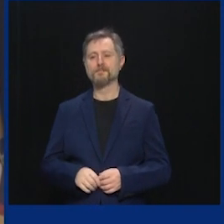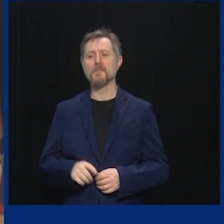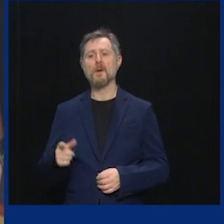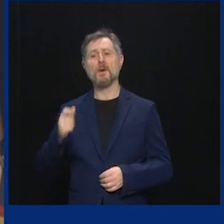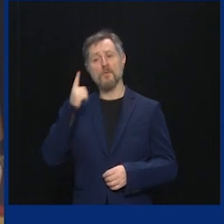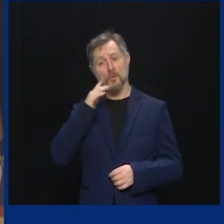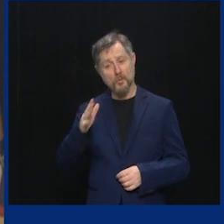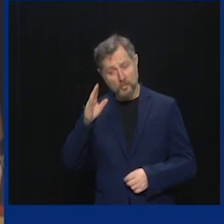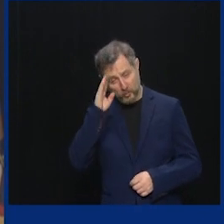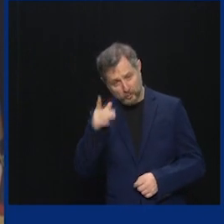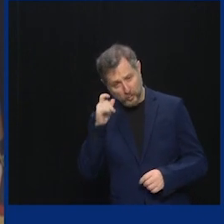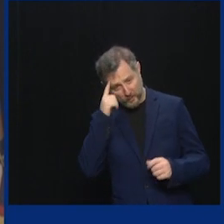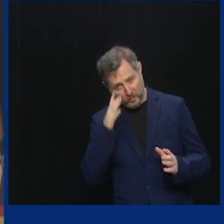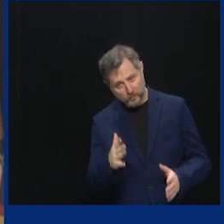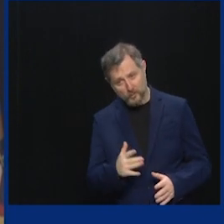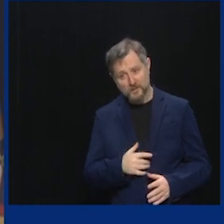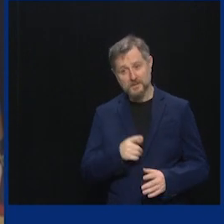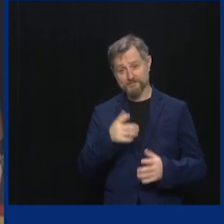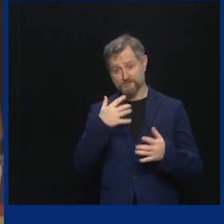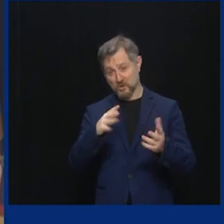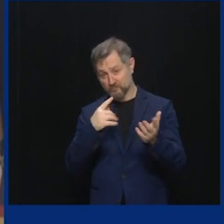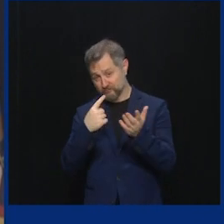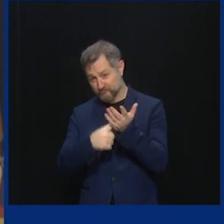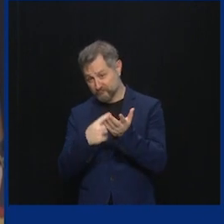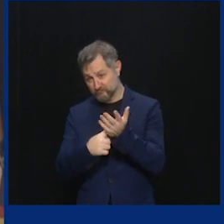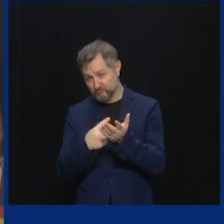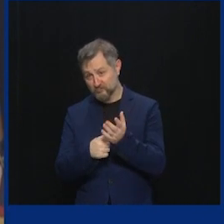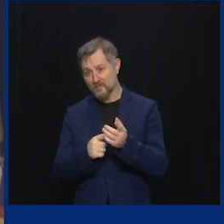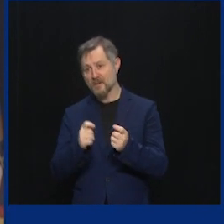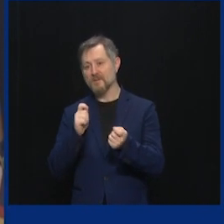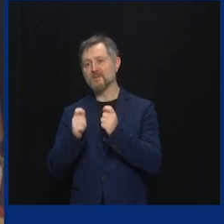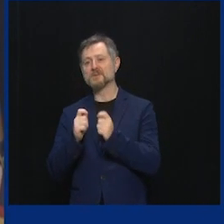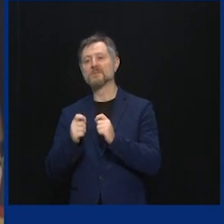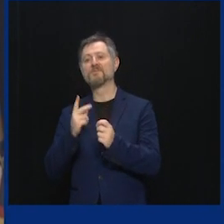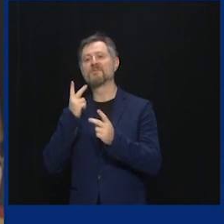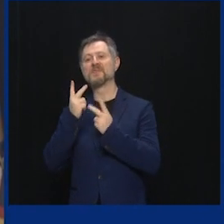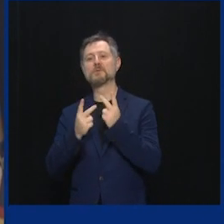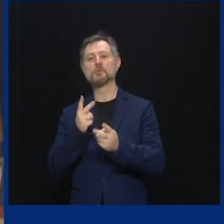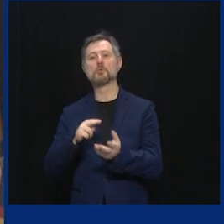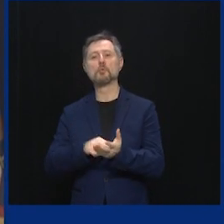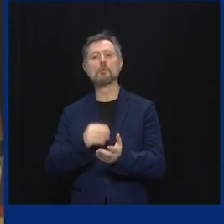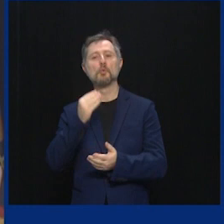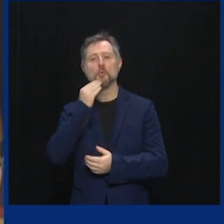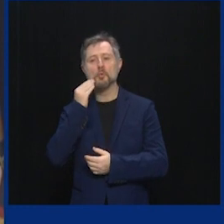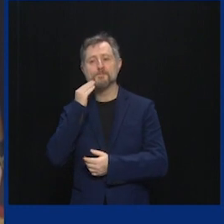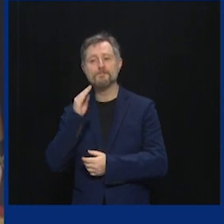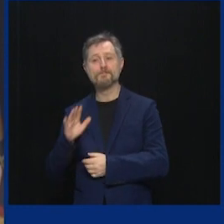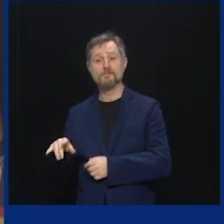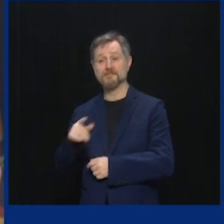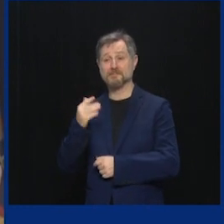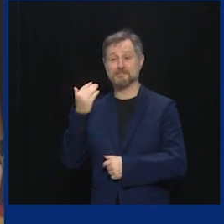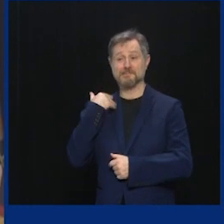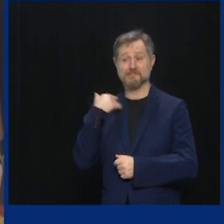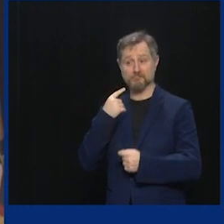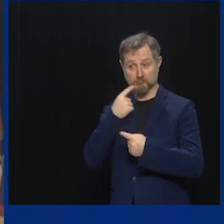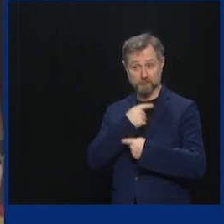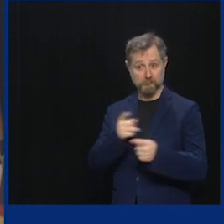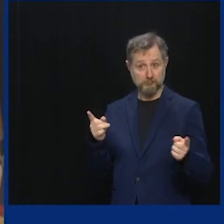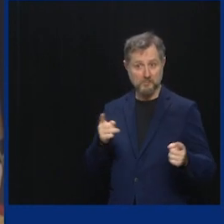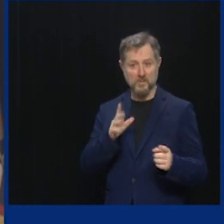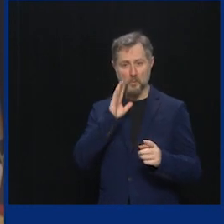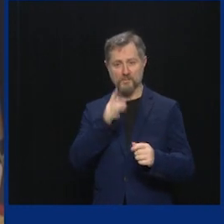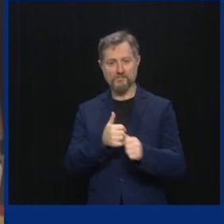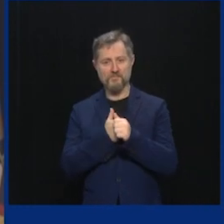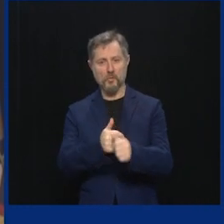if you had any conversations about adjusting visitation at nursing homes. I know the state recently said it was going to back federal